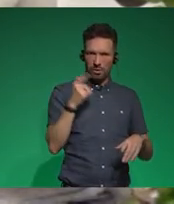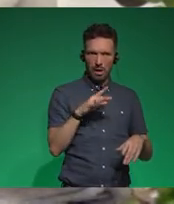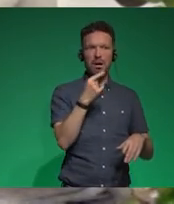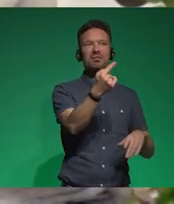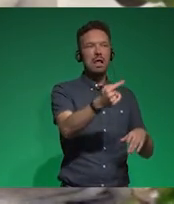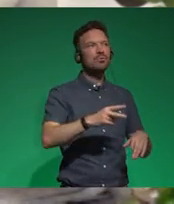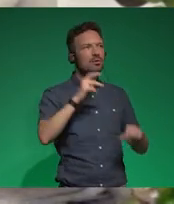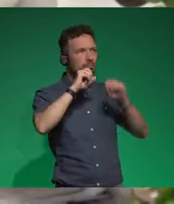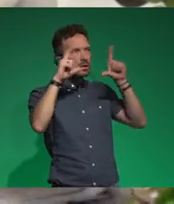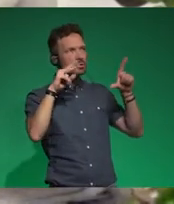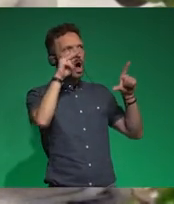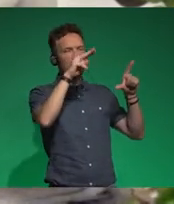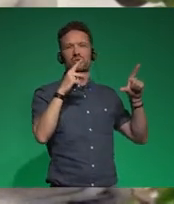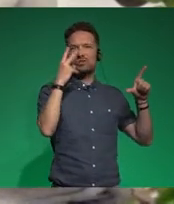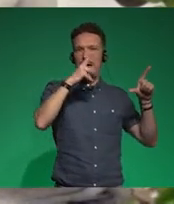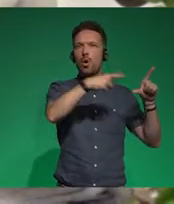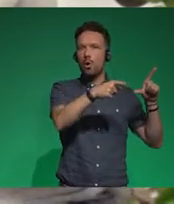space.